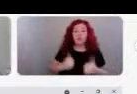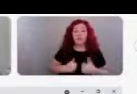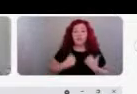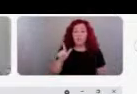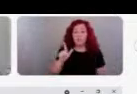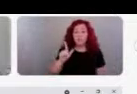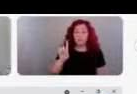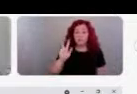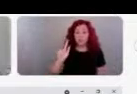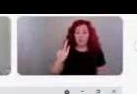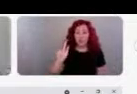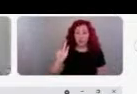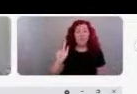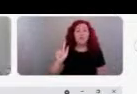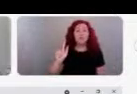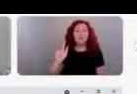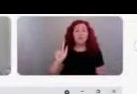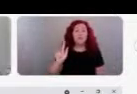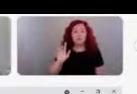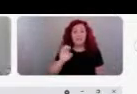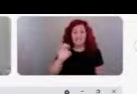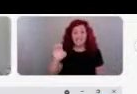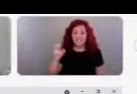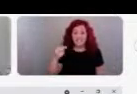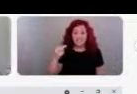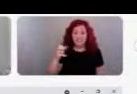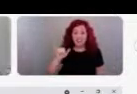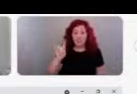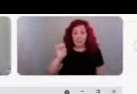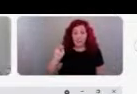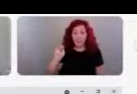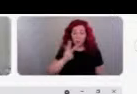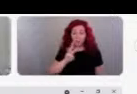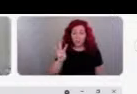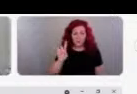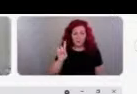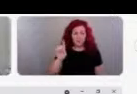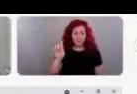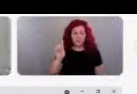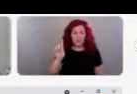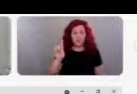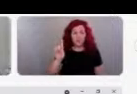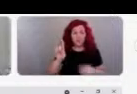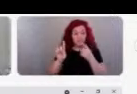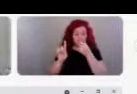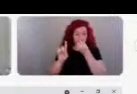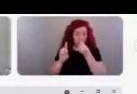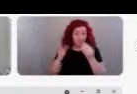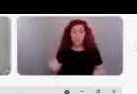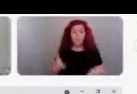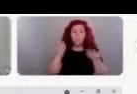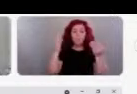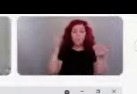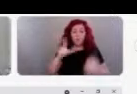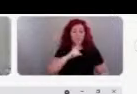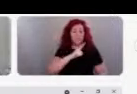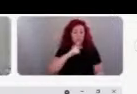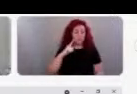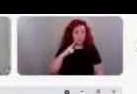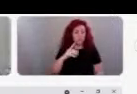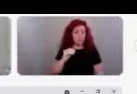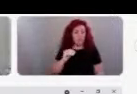in scottsdale uh east of hayden and west of the 101 and under the proposed legislative and